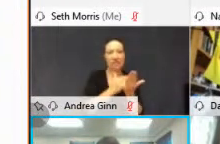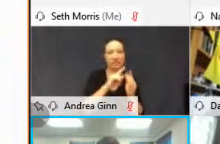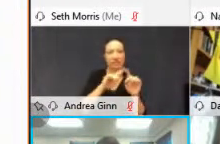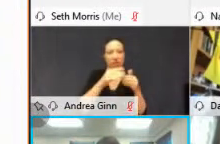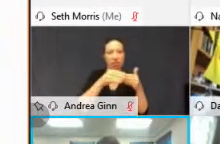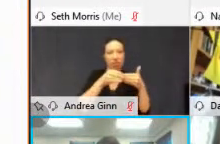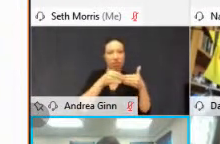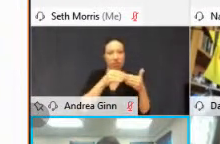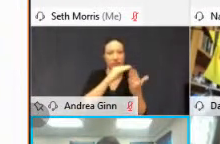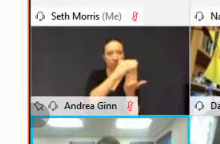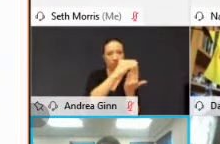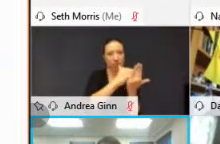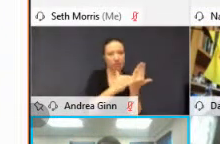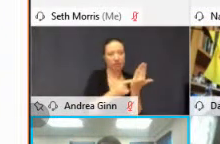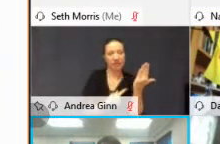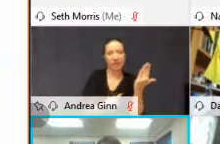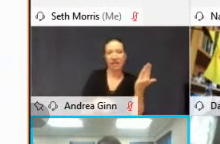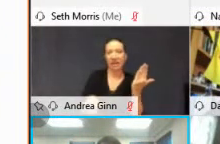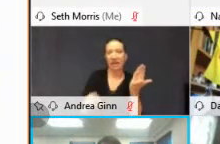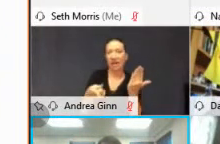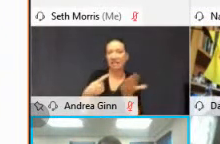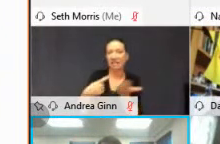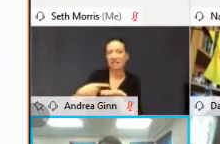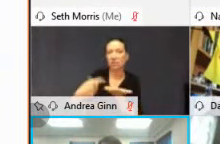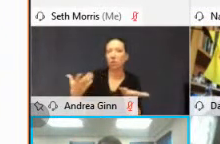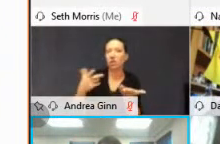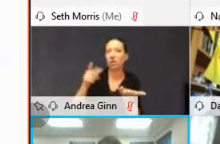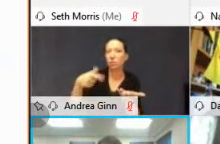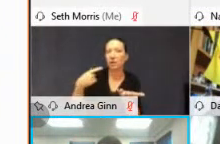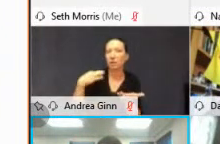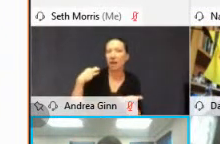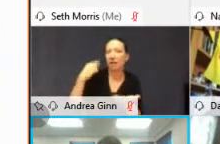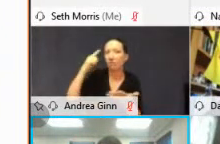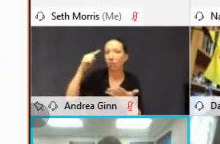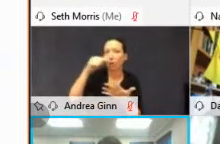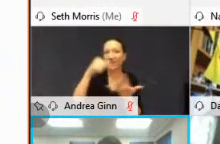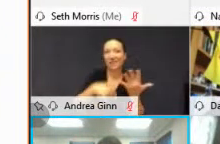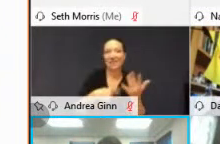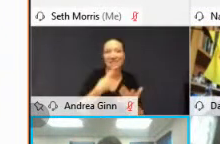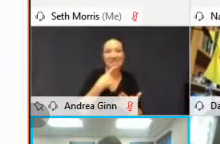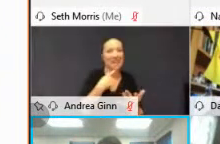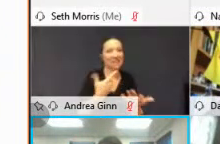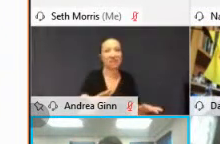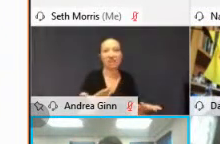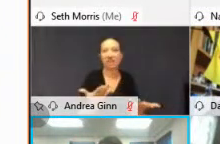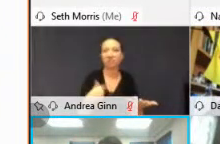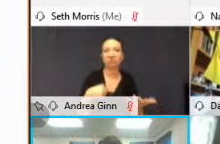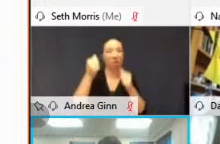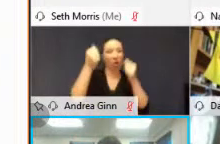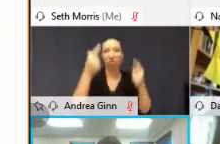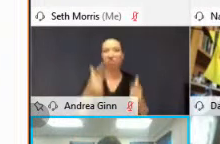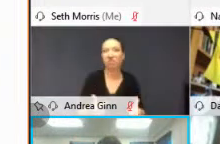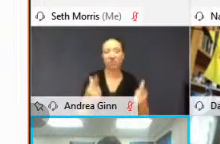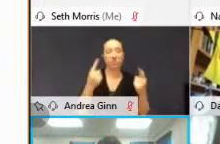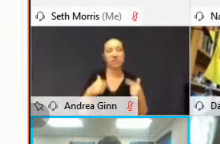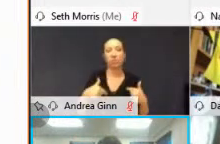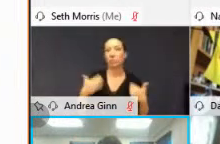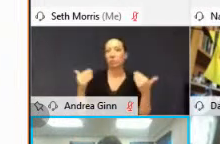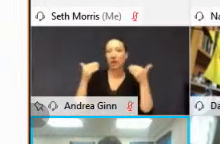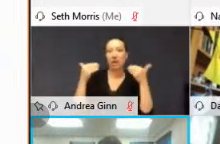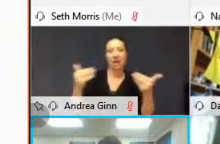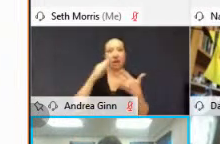what we should apply for, and he said, let's get all the tools in our belt. So we did. We applied broadly, and the team worked so